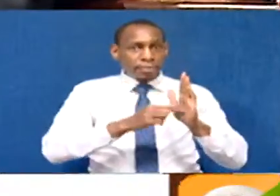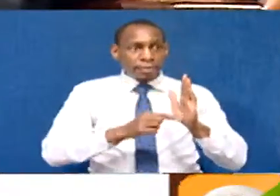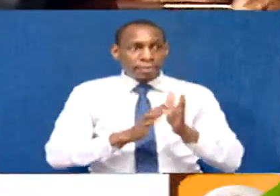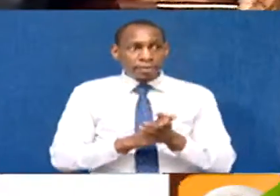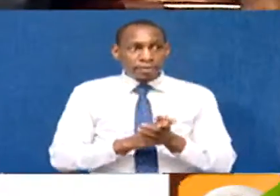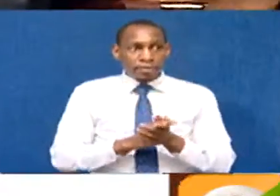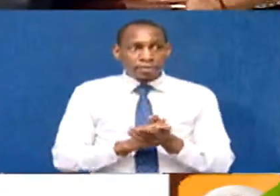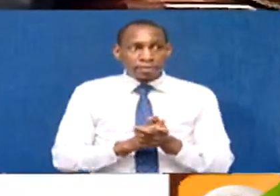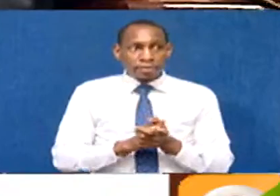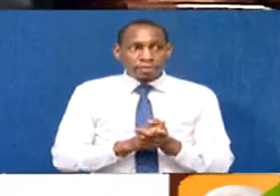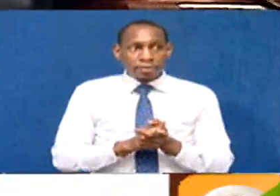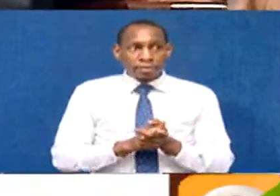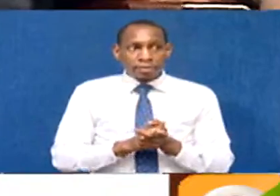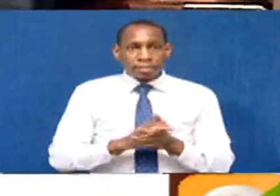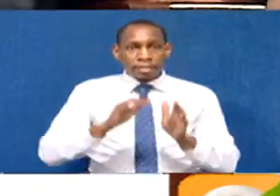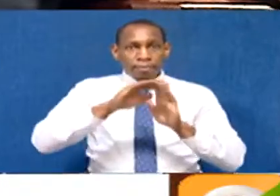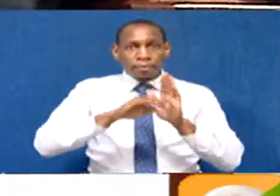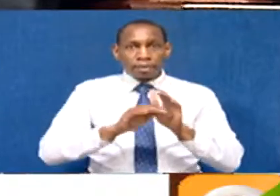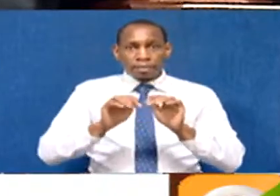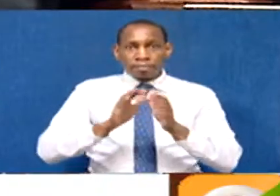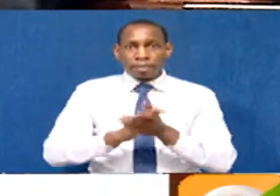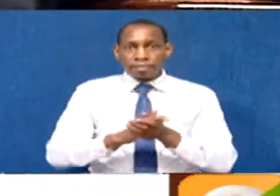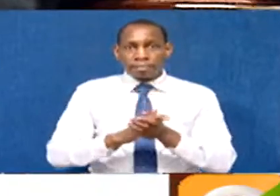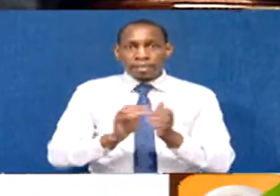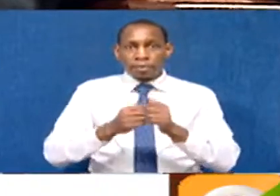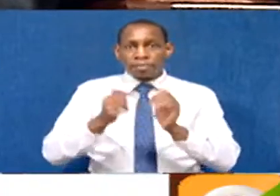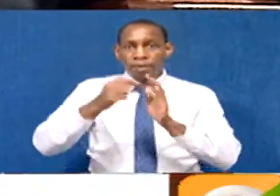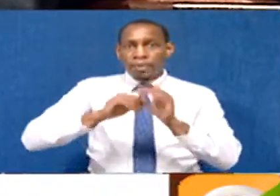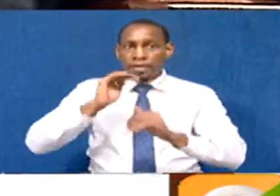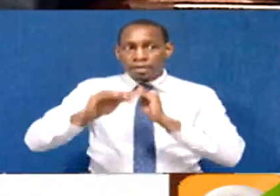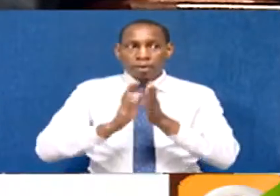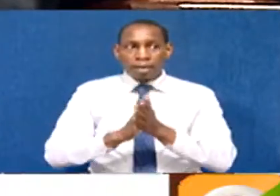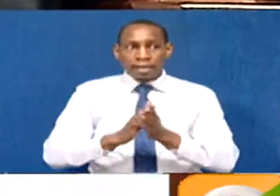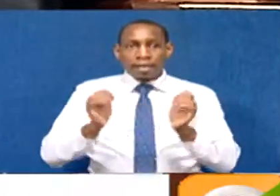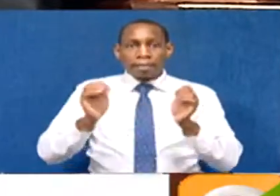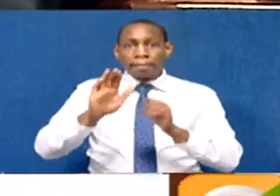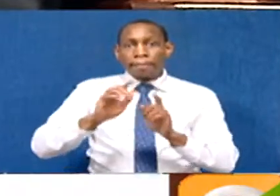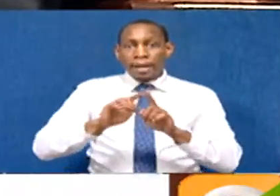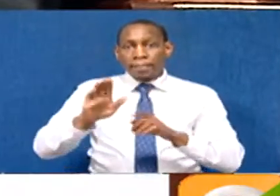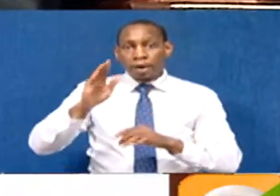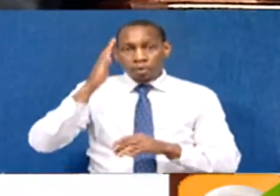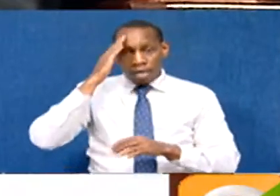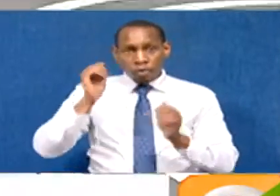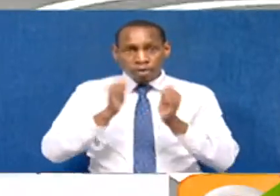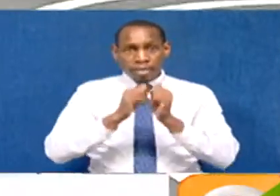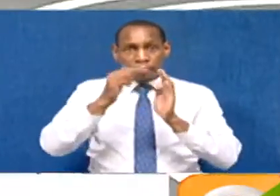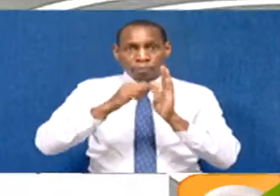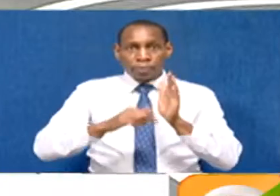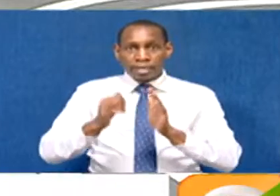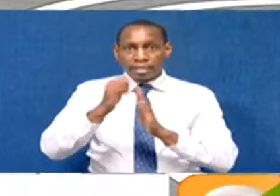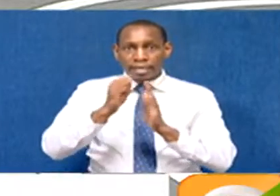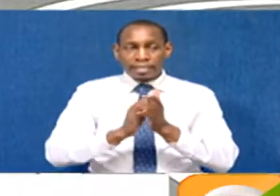few because the show can only accommodate so much. But you know his 10-point agenda. Yeah, but Jeff, social